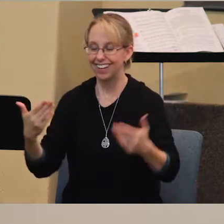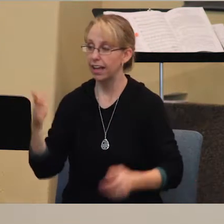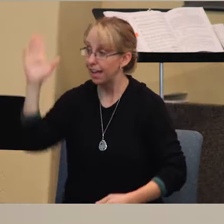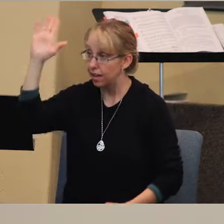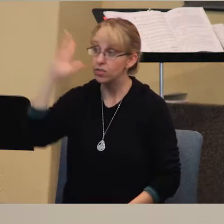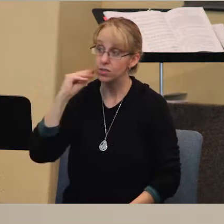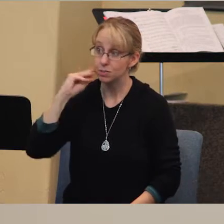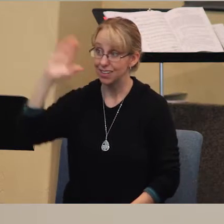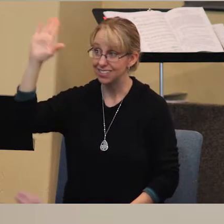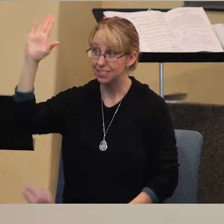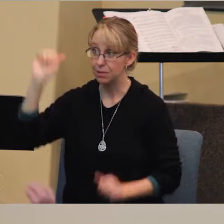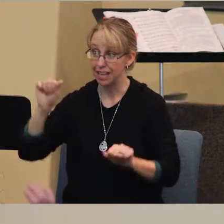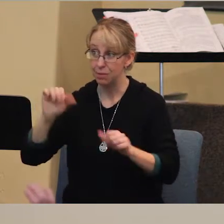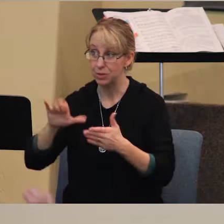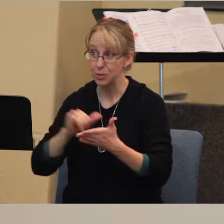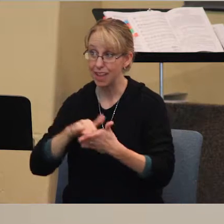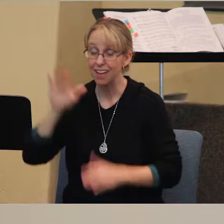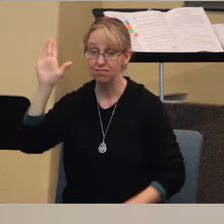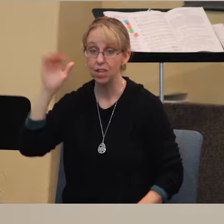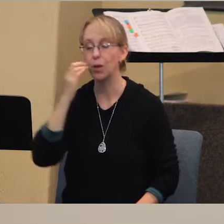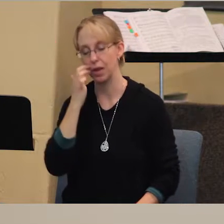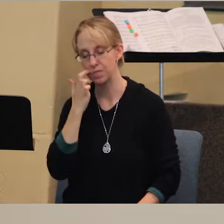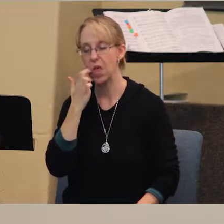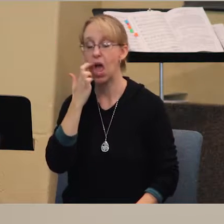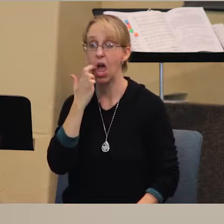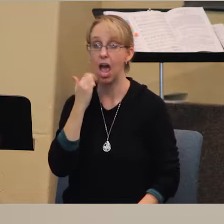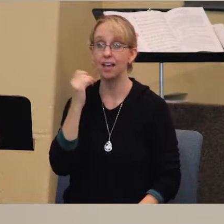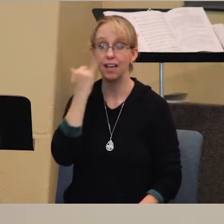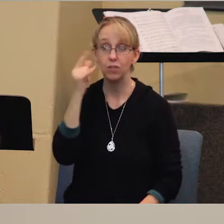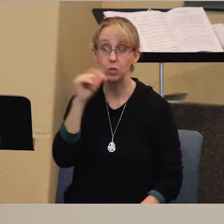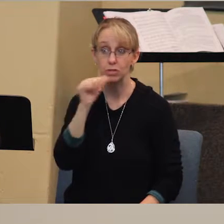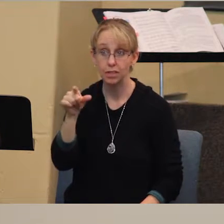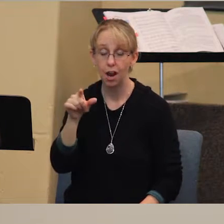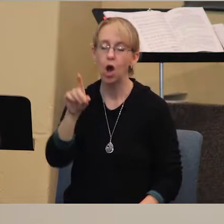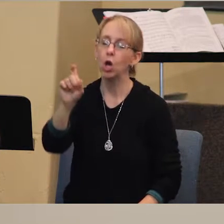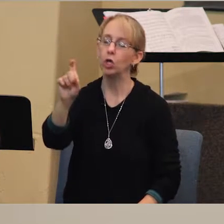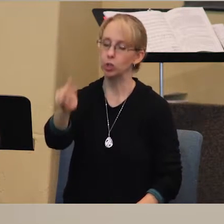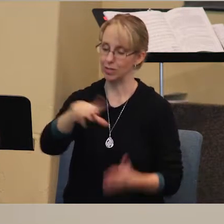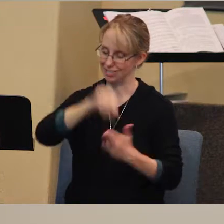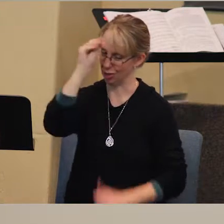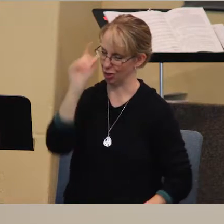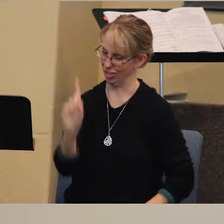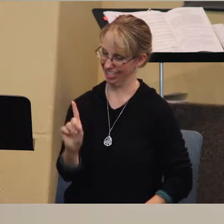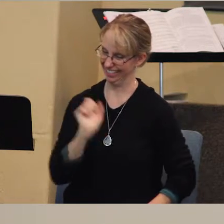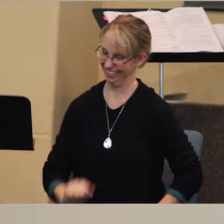Raise your hand if you've ever done that. Okay, now if you didn't raise your hand, you need to learn.